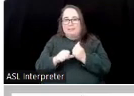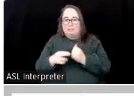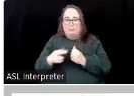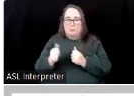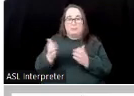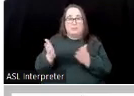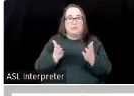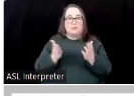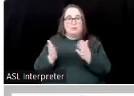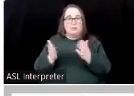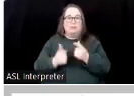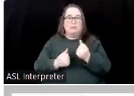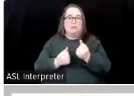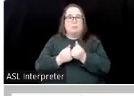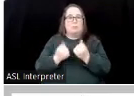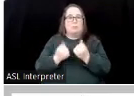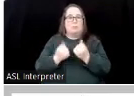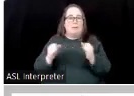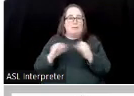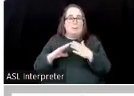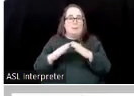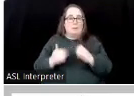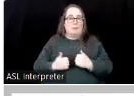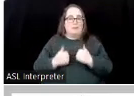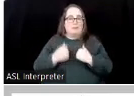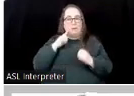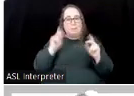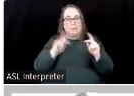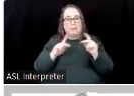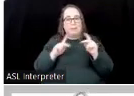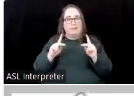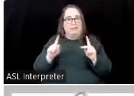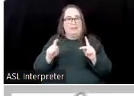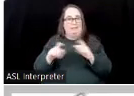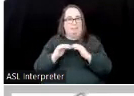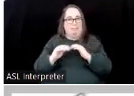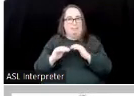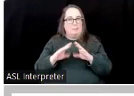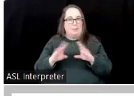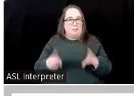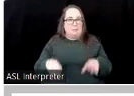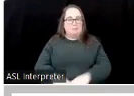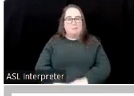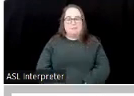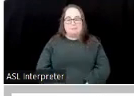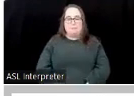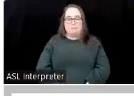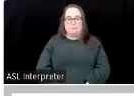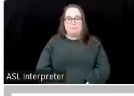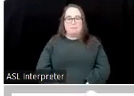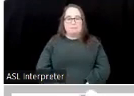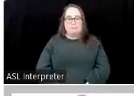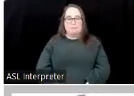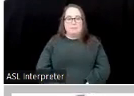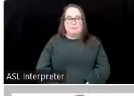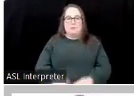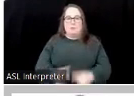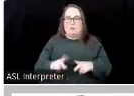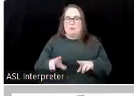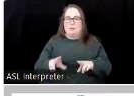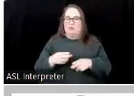services to support independent community living for people in need of stable housing. We'd like to conduct a short